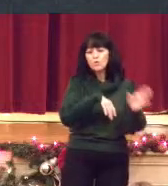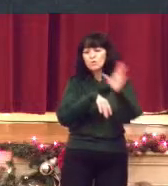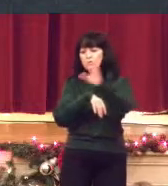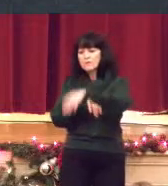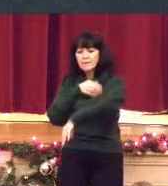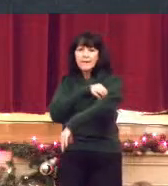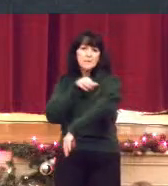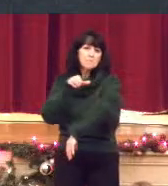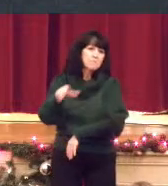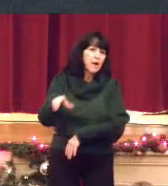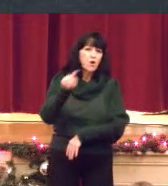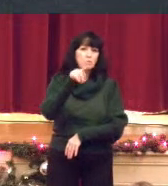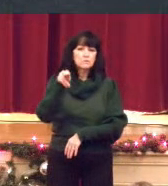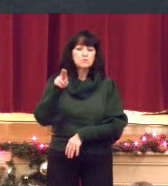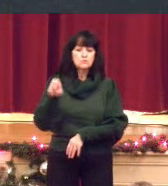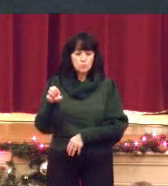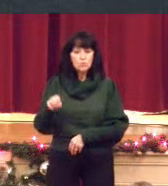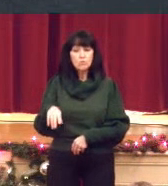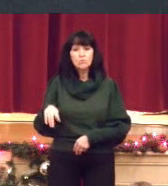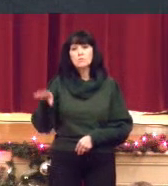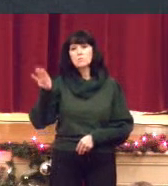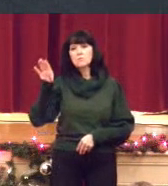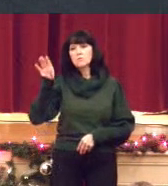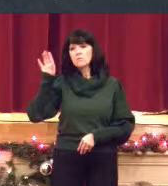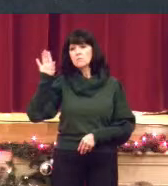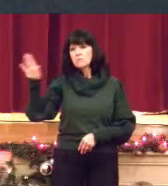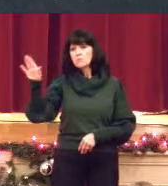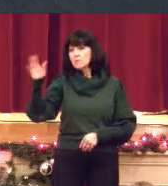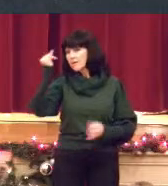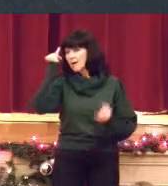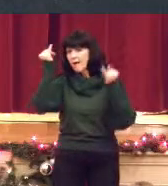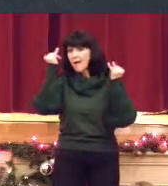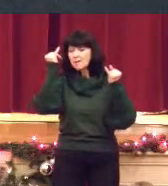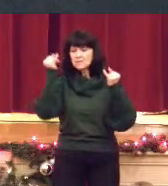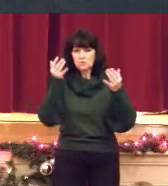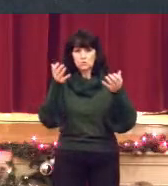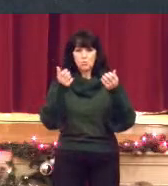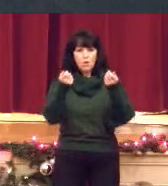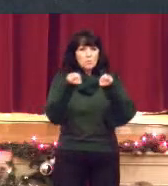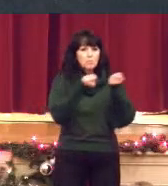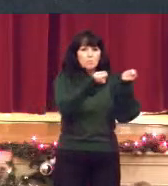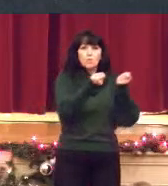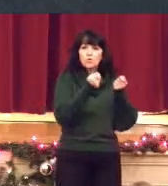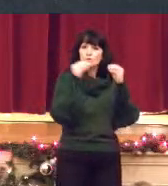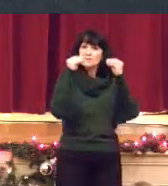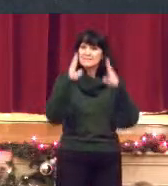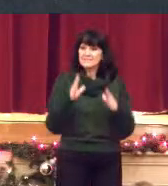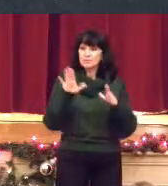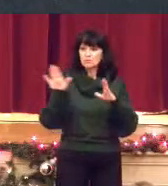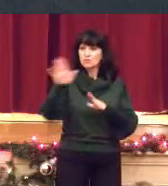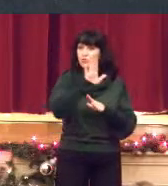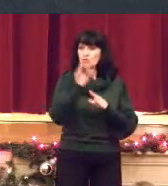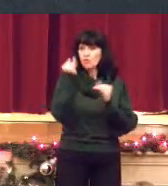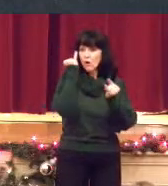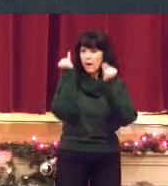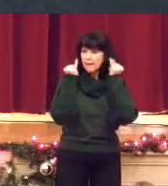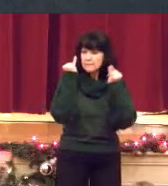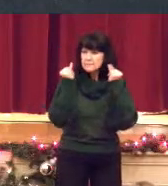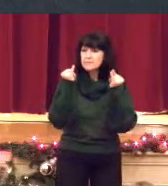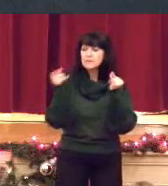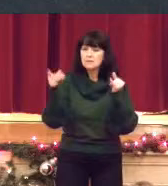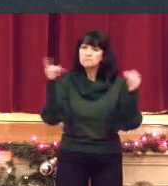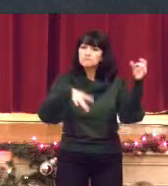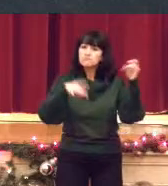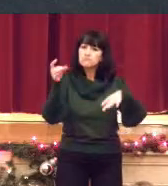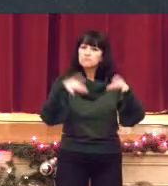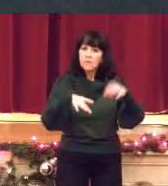is having the teachers having input into the decision making made teachers feel like they were part of that community